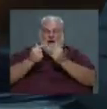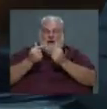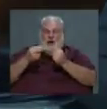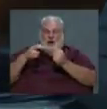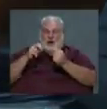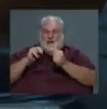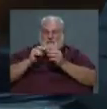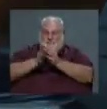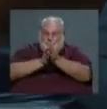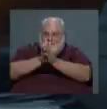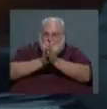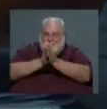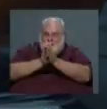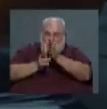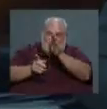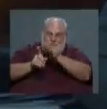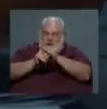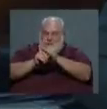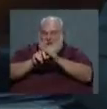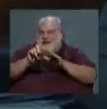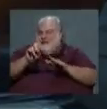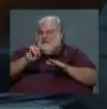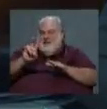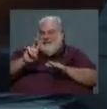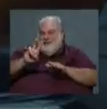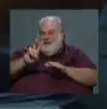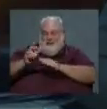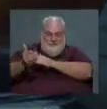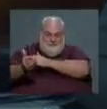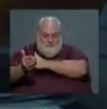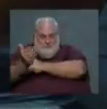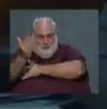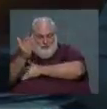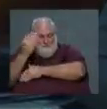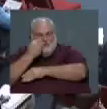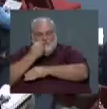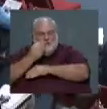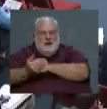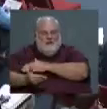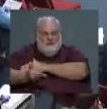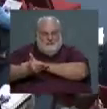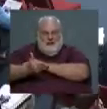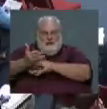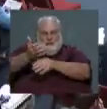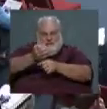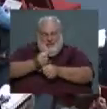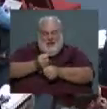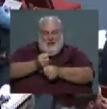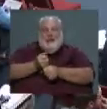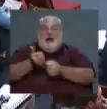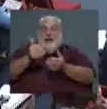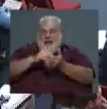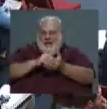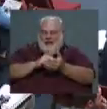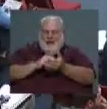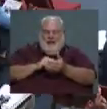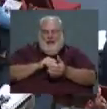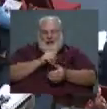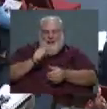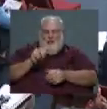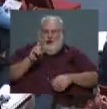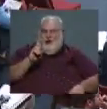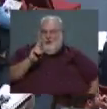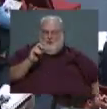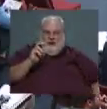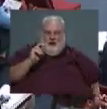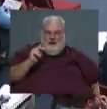they're eager to get there at 7 o'clock in the morning for the breakfast that the City of Little Rock sponsors, and to get yet again another rock. So, thank